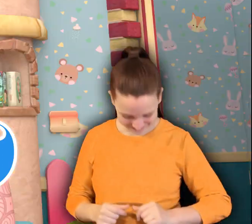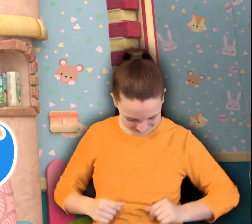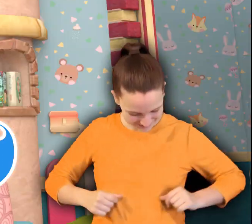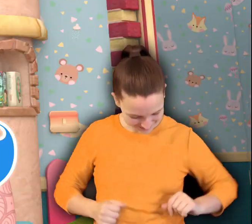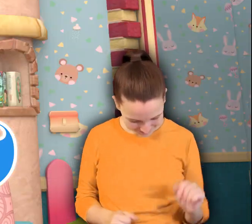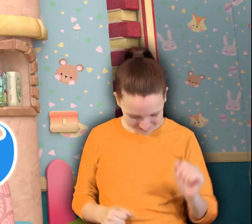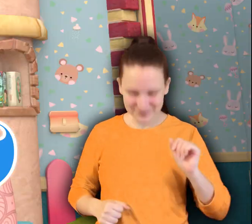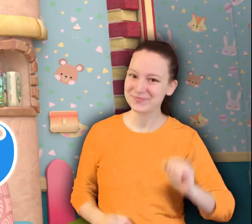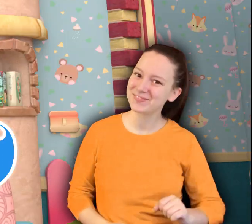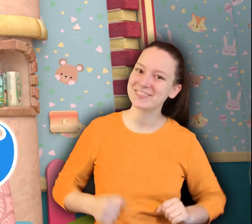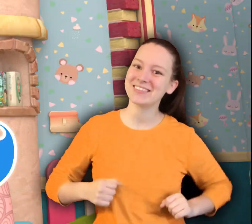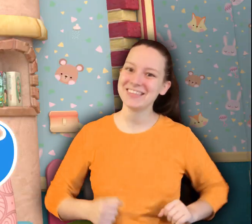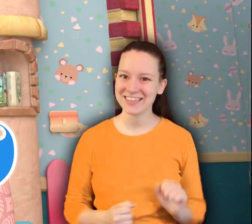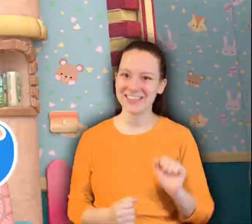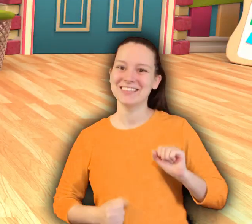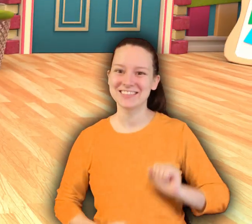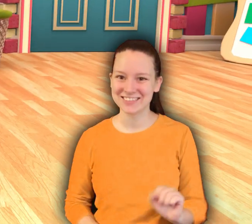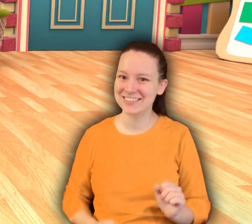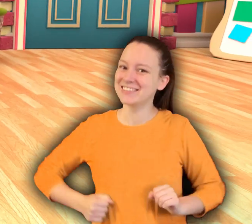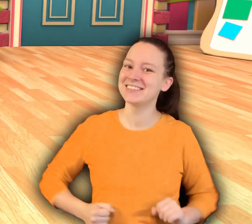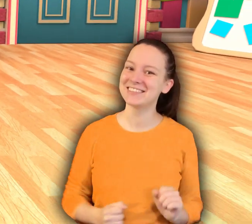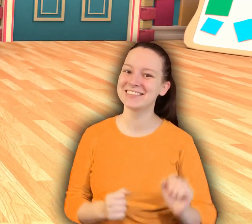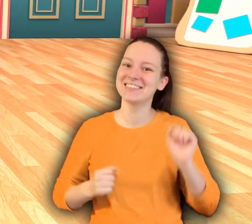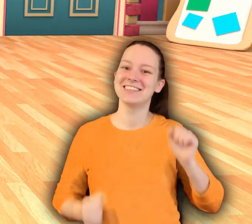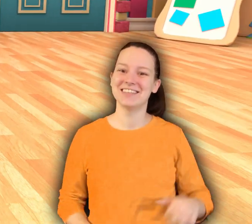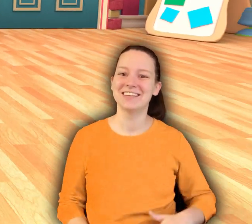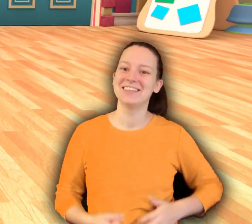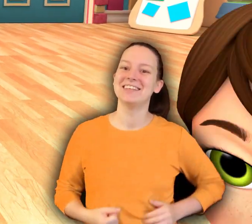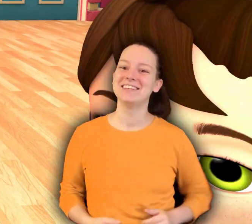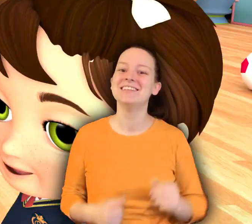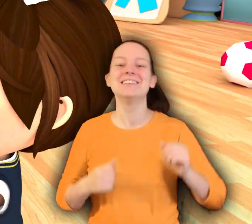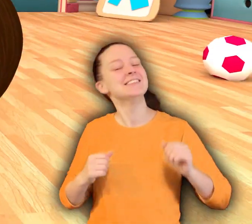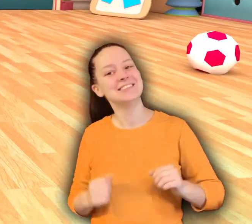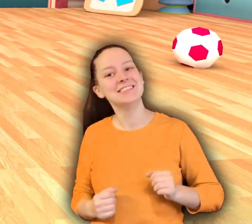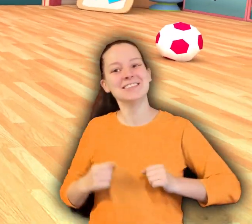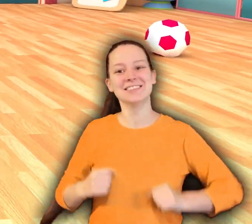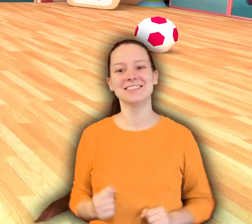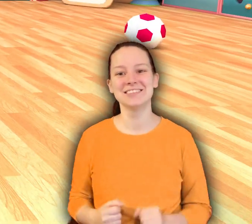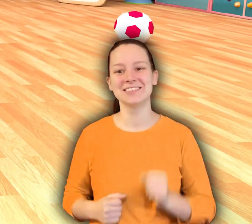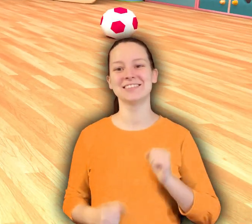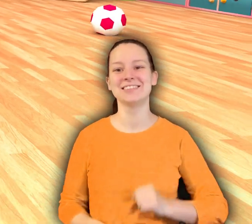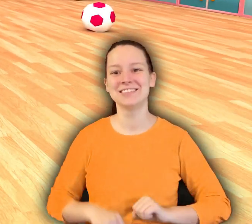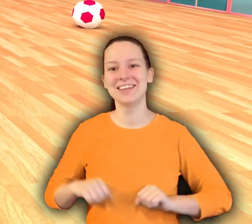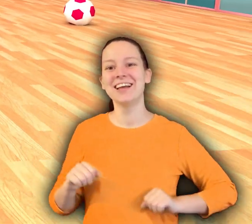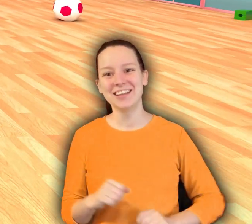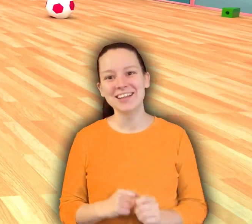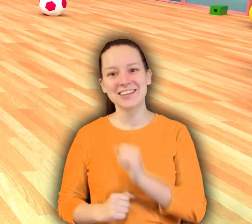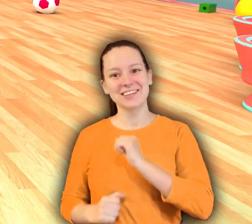Thank you.